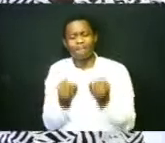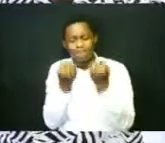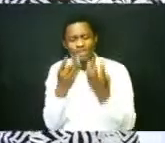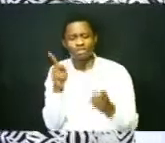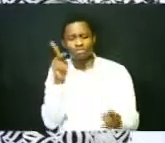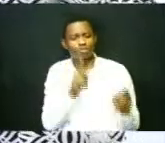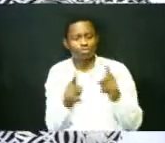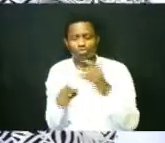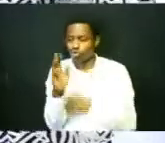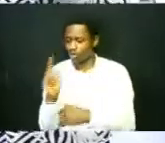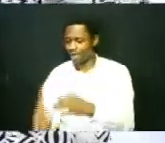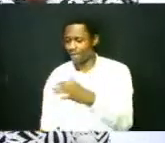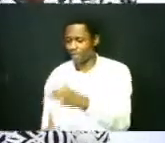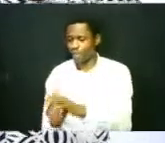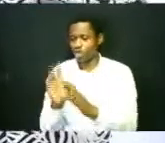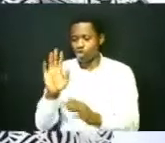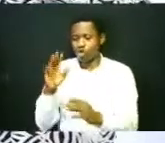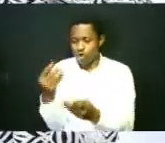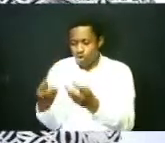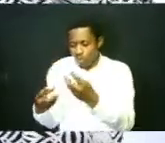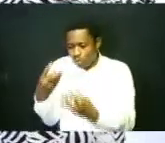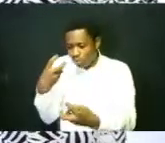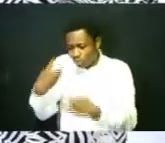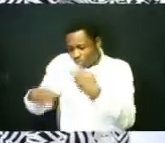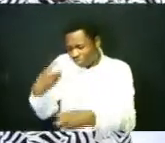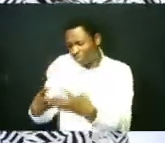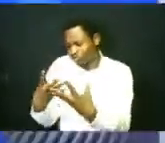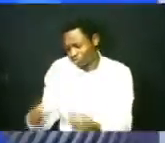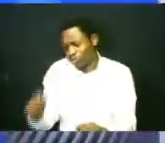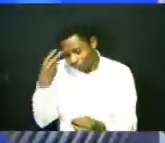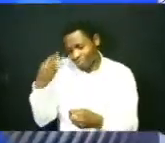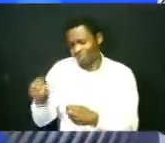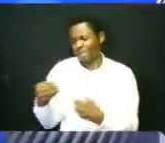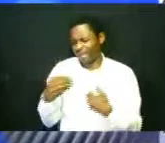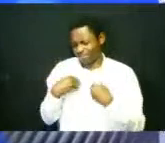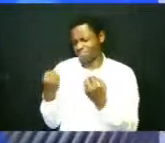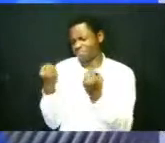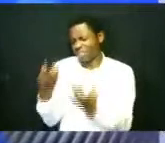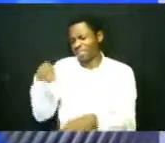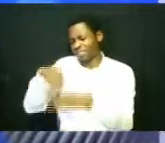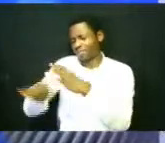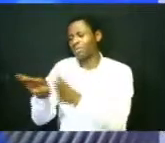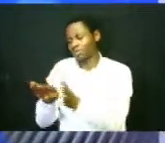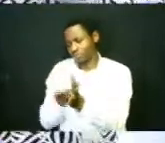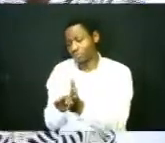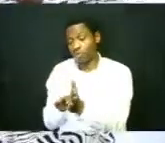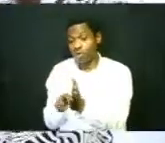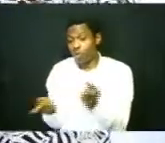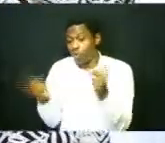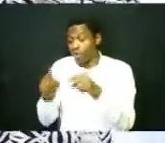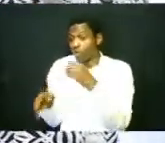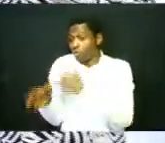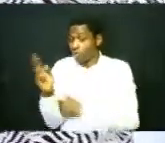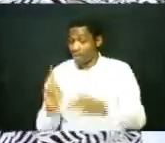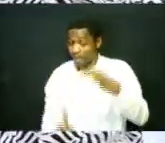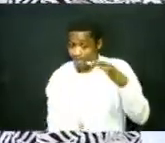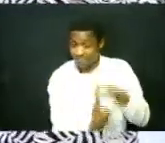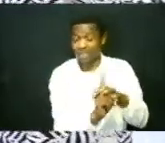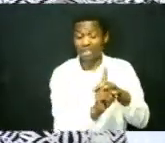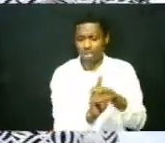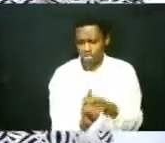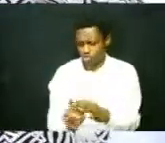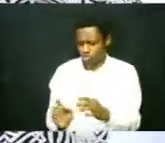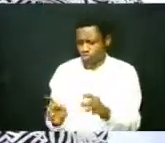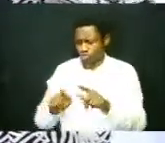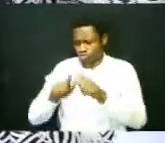stepped into their situation. And when God came into the situation, their